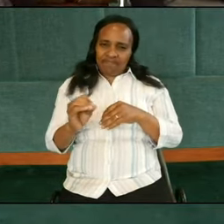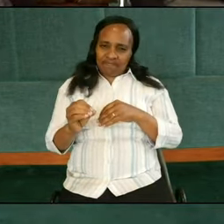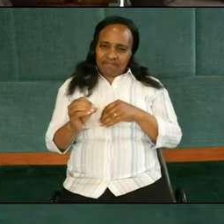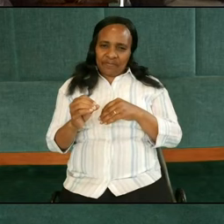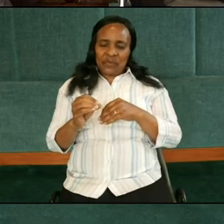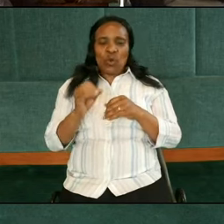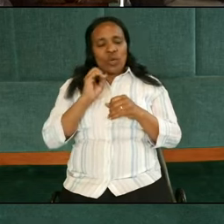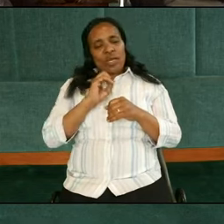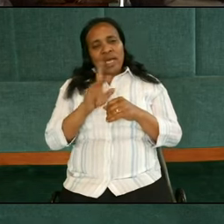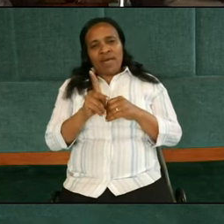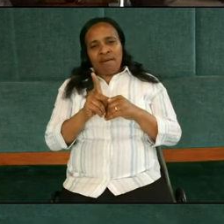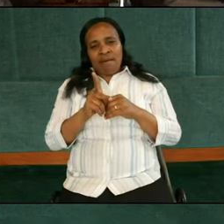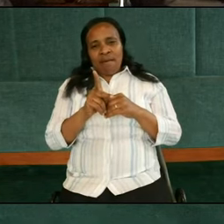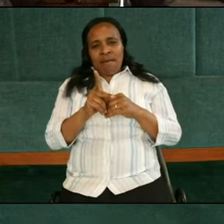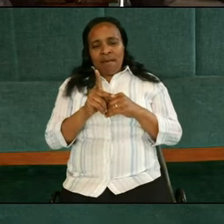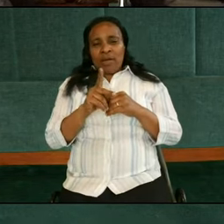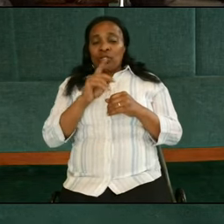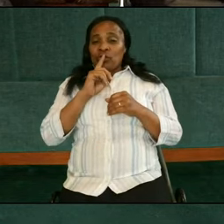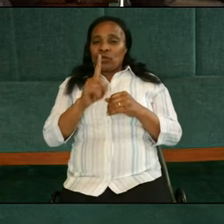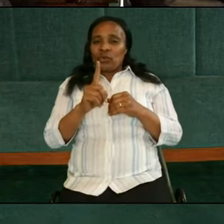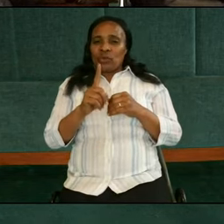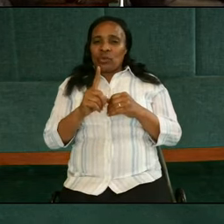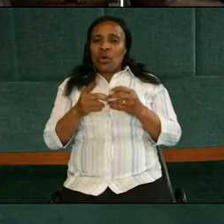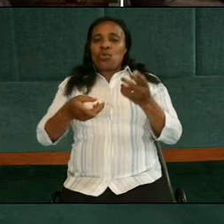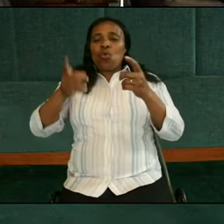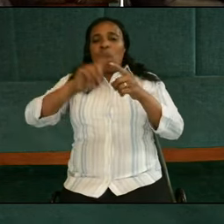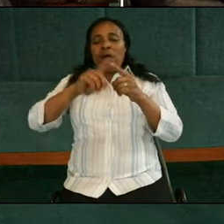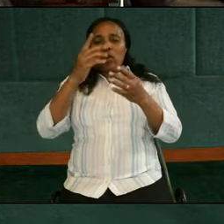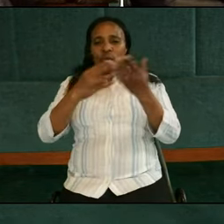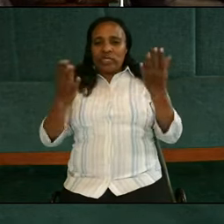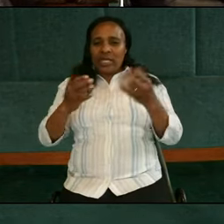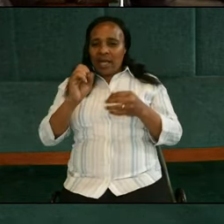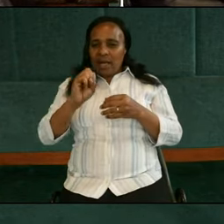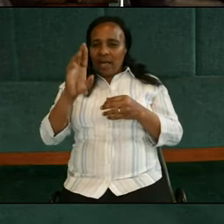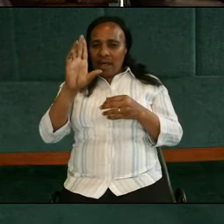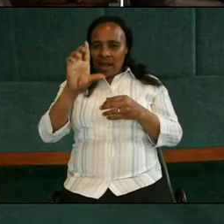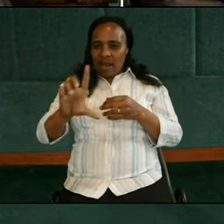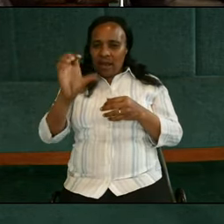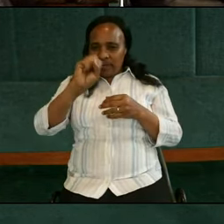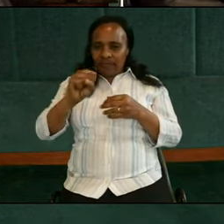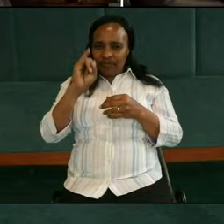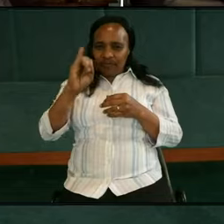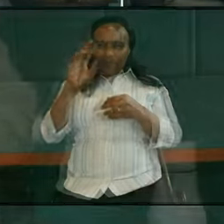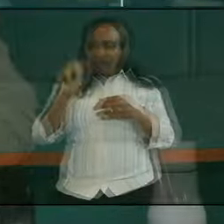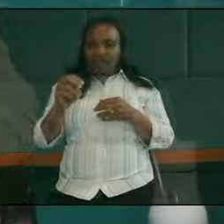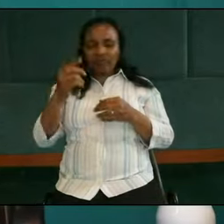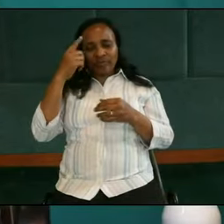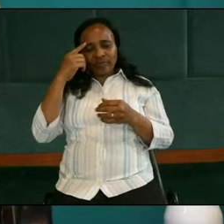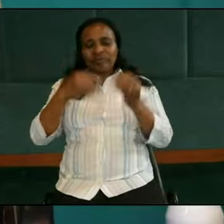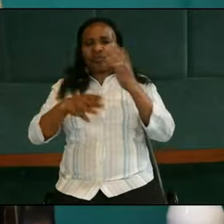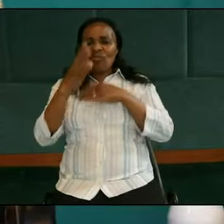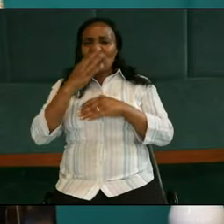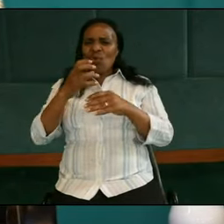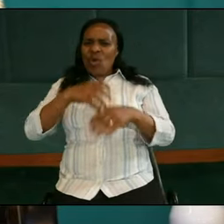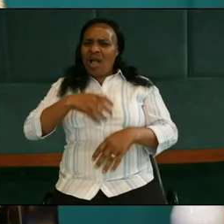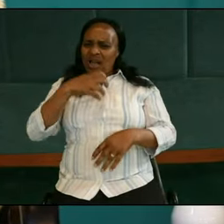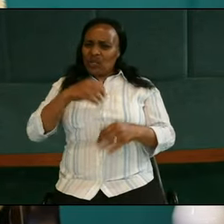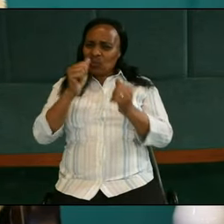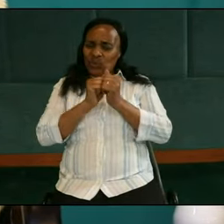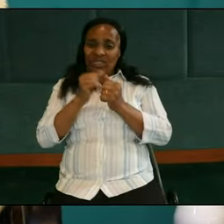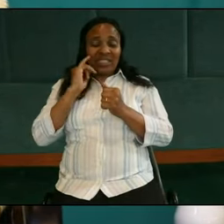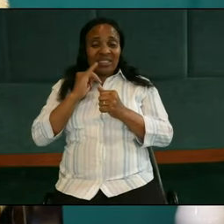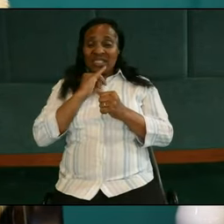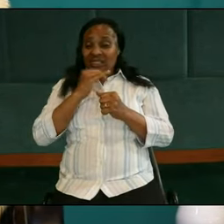All right. Yeah. So just to add on what else he said, I think God was angry with the